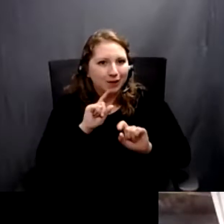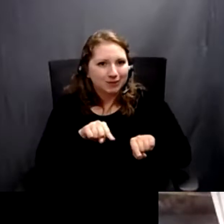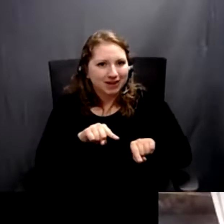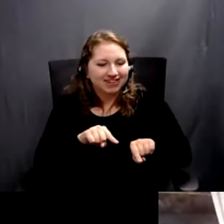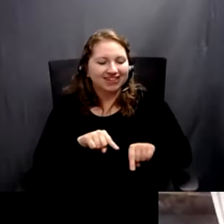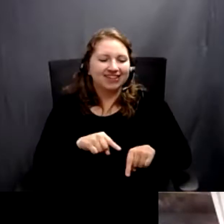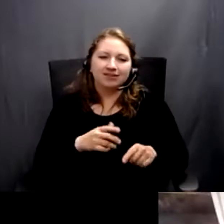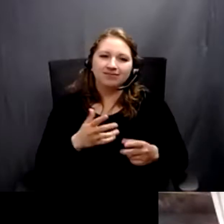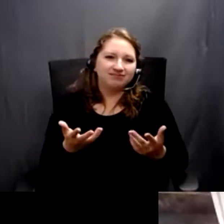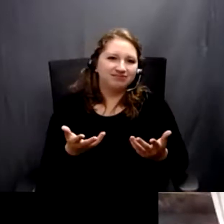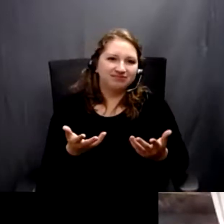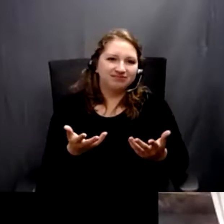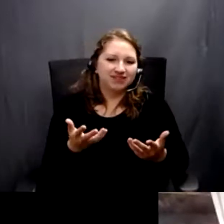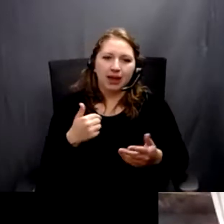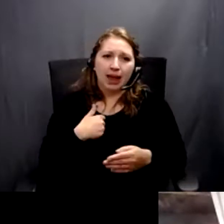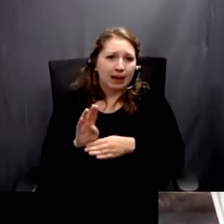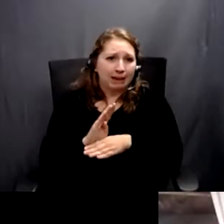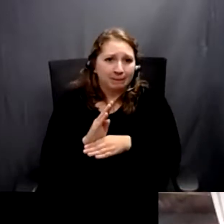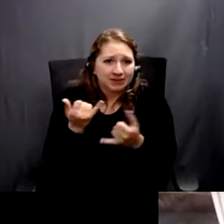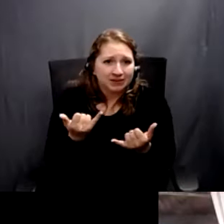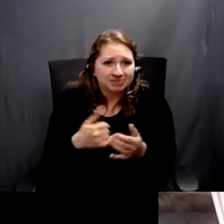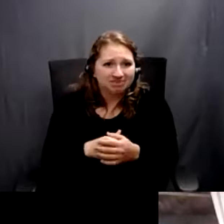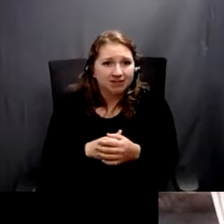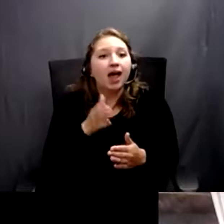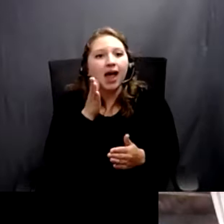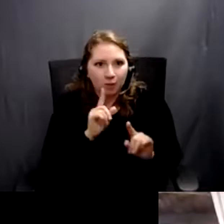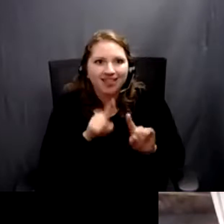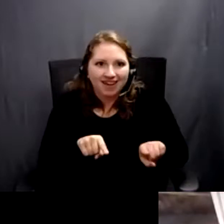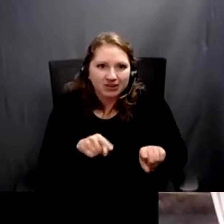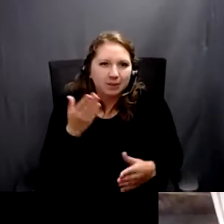It's just that I'm busy right now, but I will answer you.